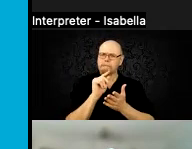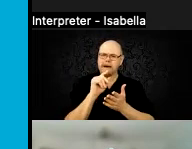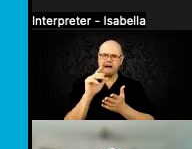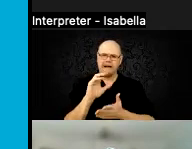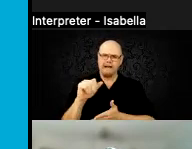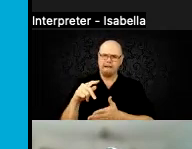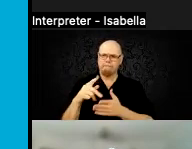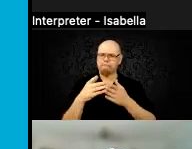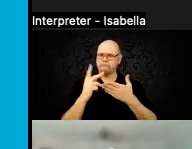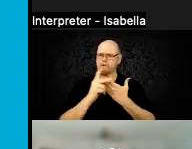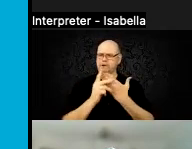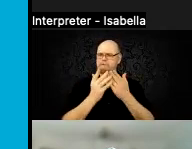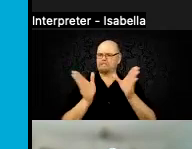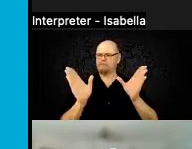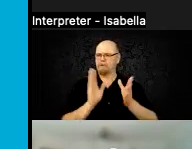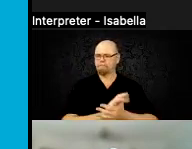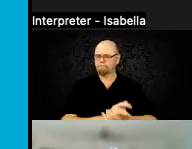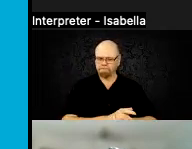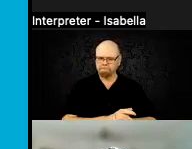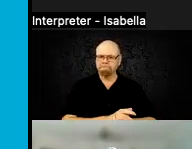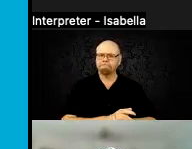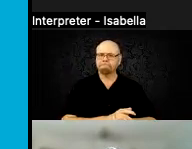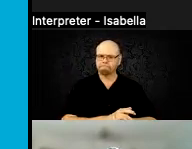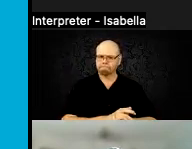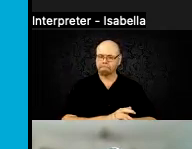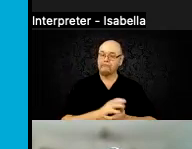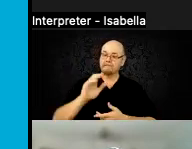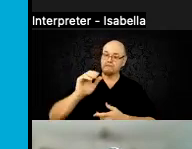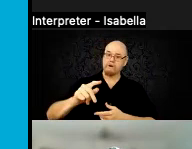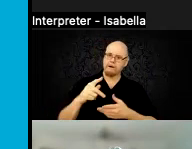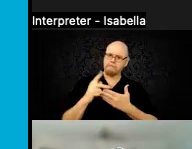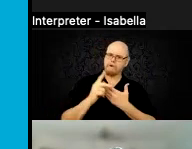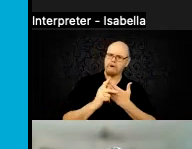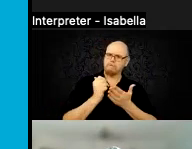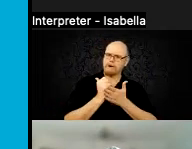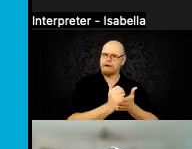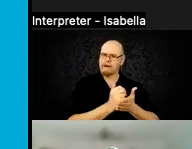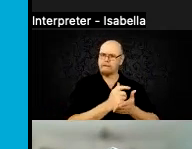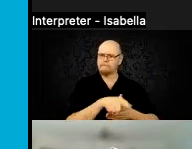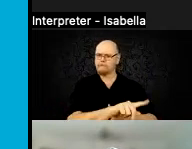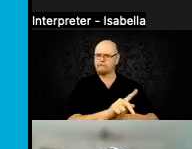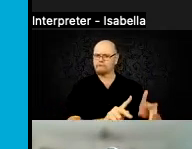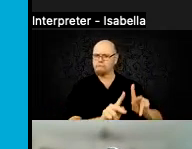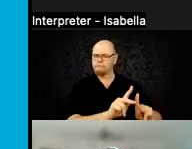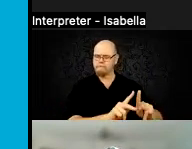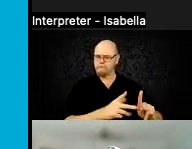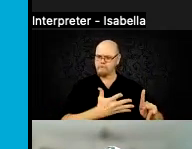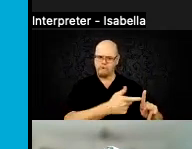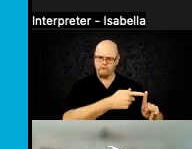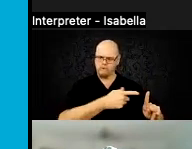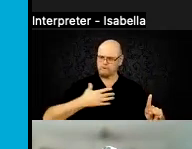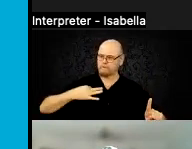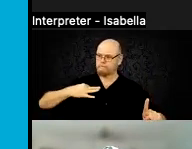generally, we explained that it helps individuals who are applying for or receiving